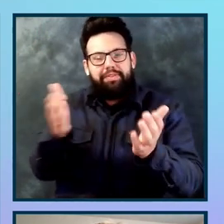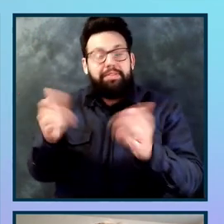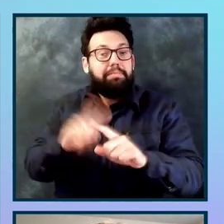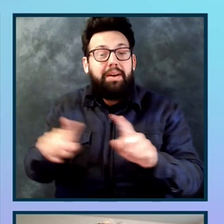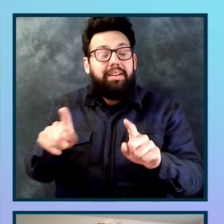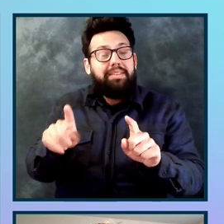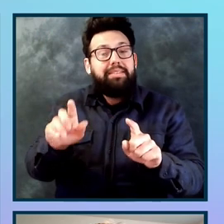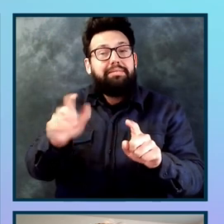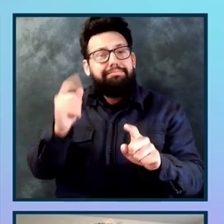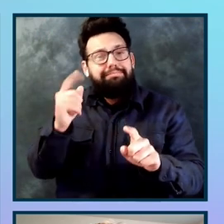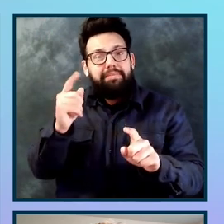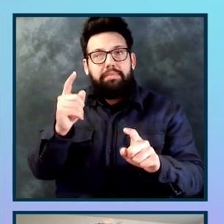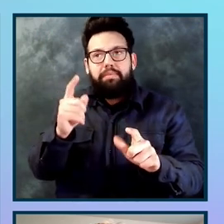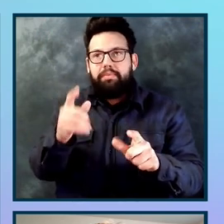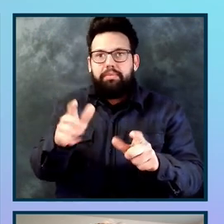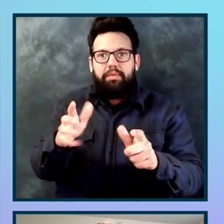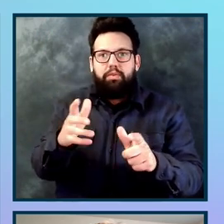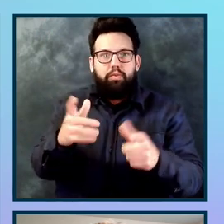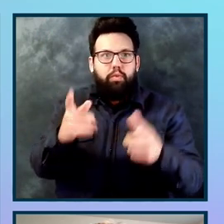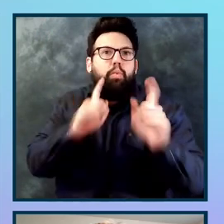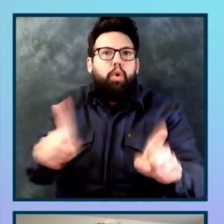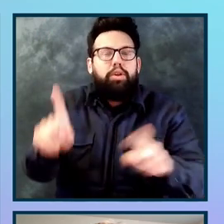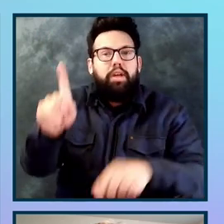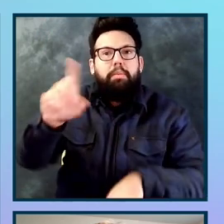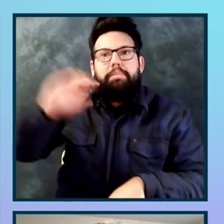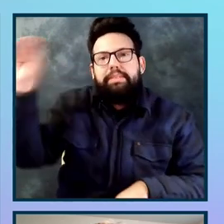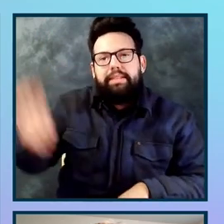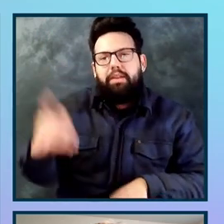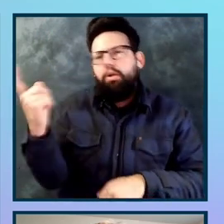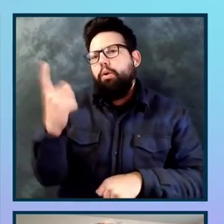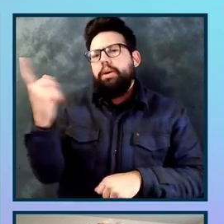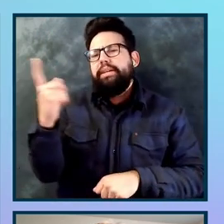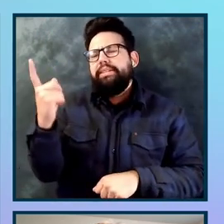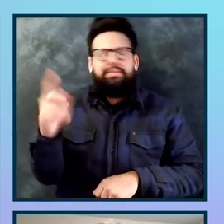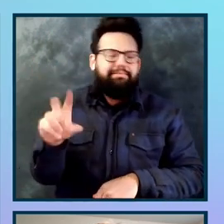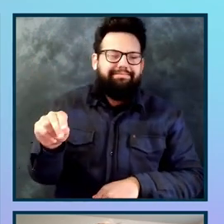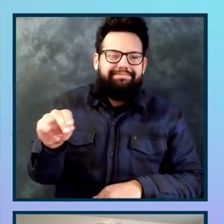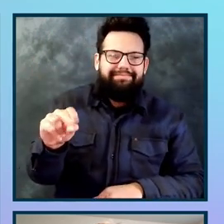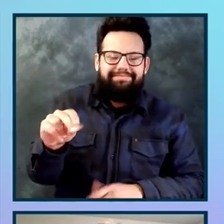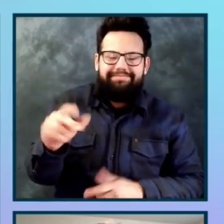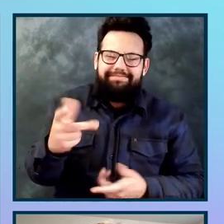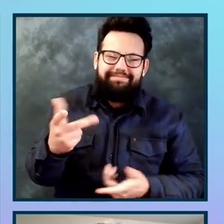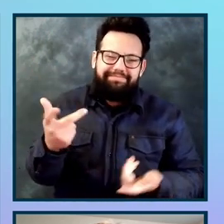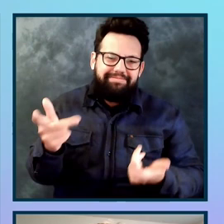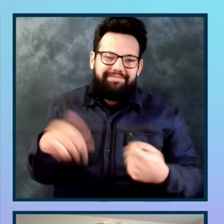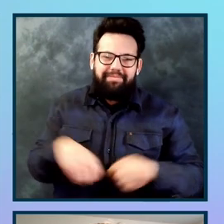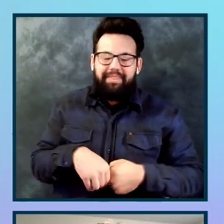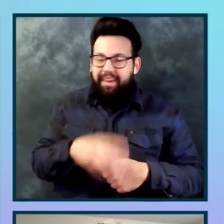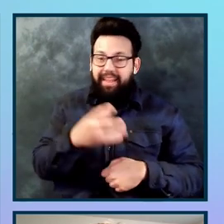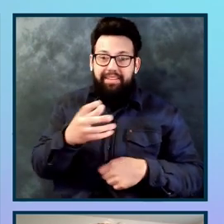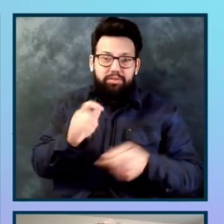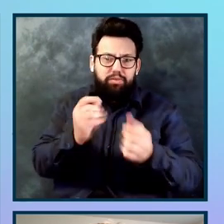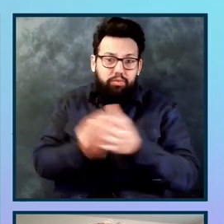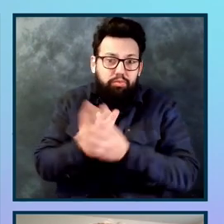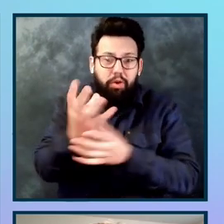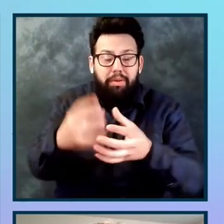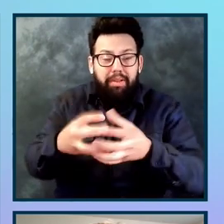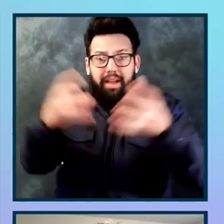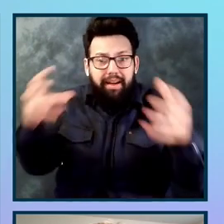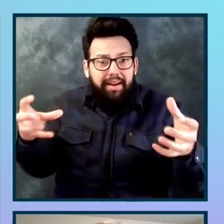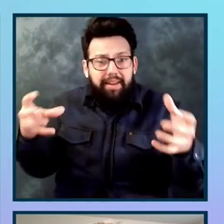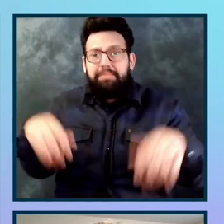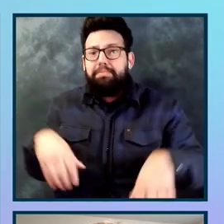right? There are still issues with it. It's still evolving. It's evolving at a great pace, and it's evolving in exciting ways, but it doesn't